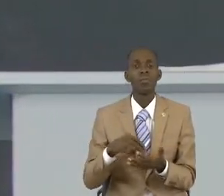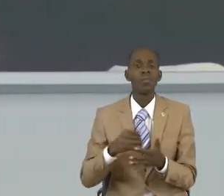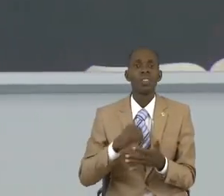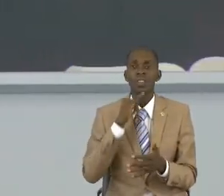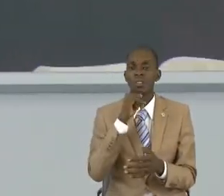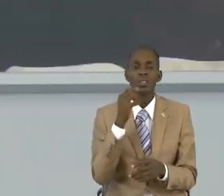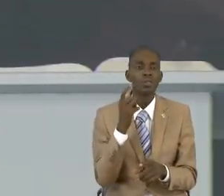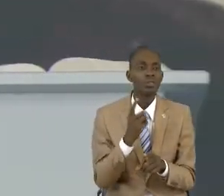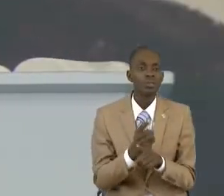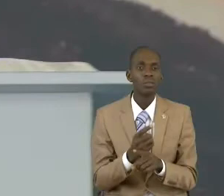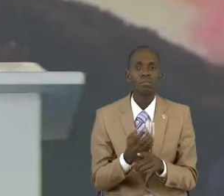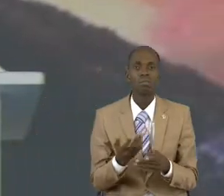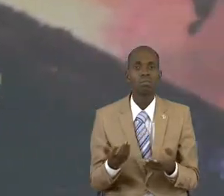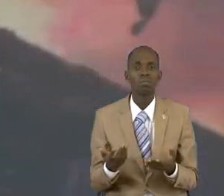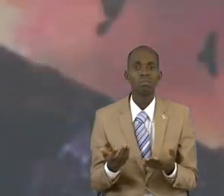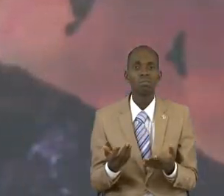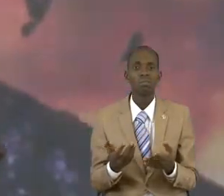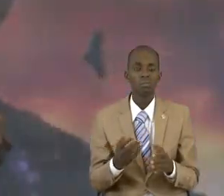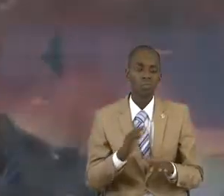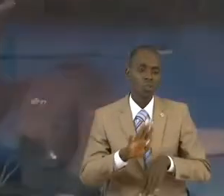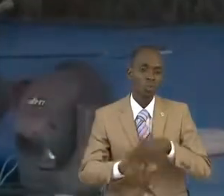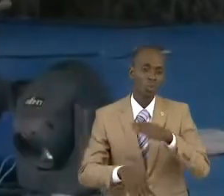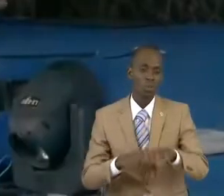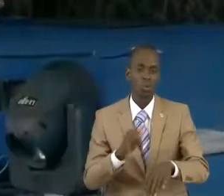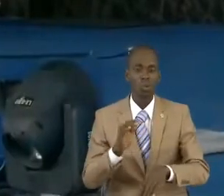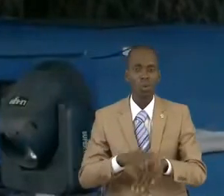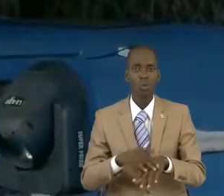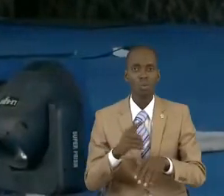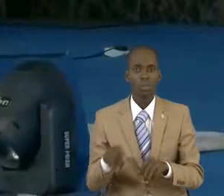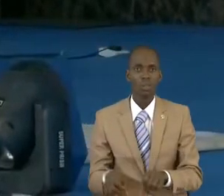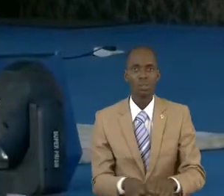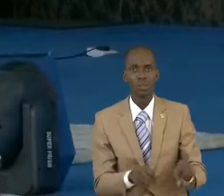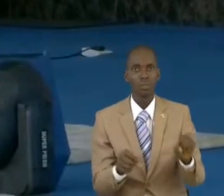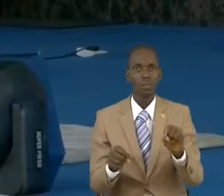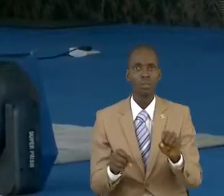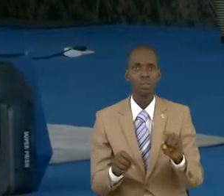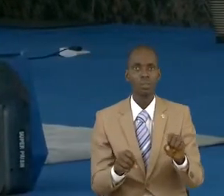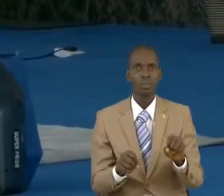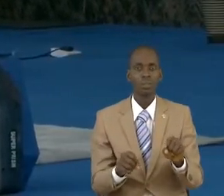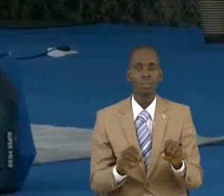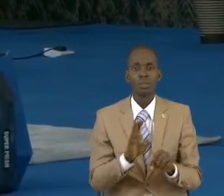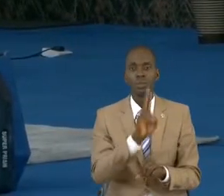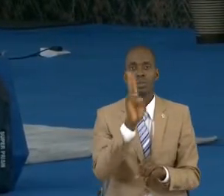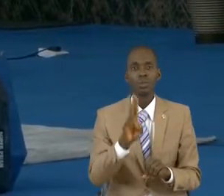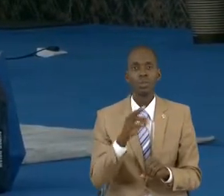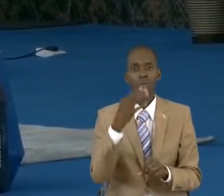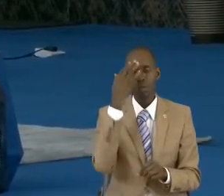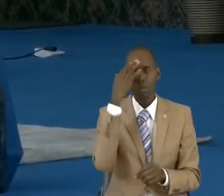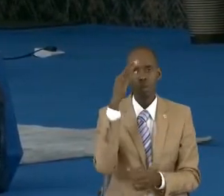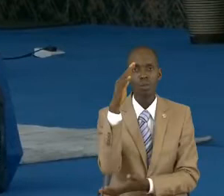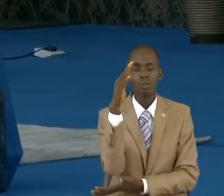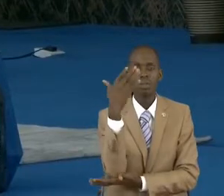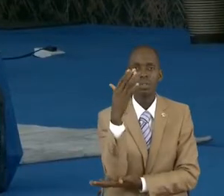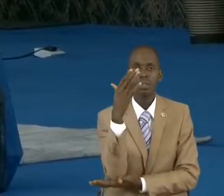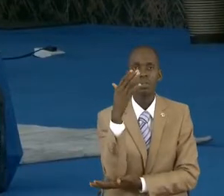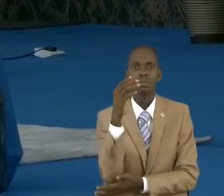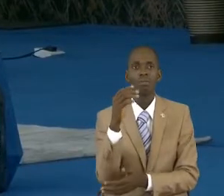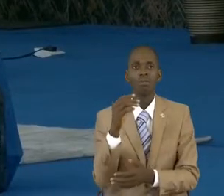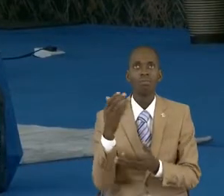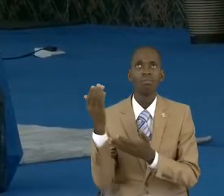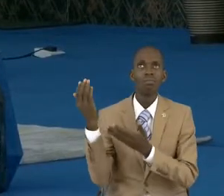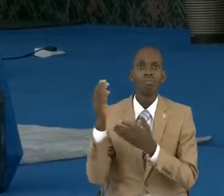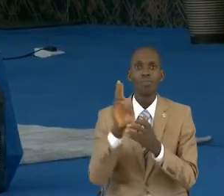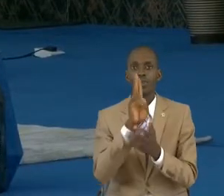know, going on the street, raising up palm fronds, dancing. It's not